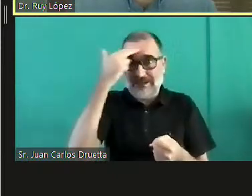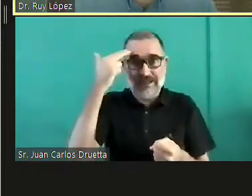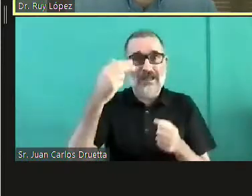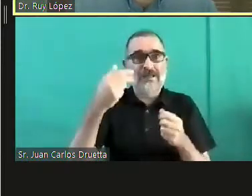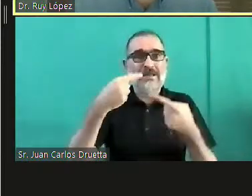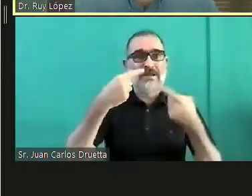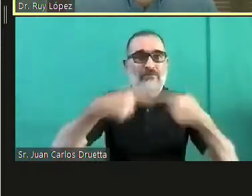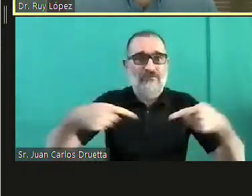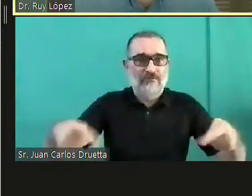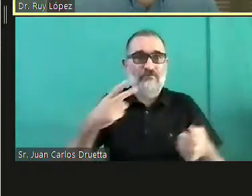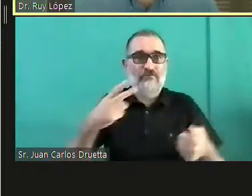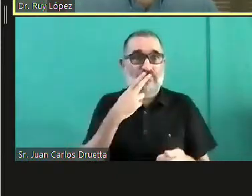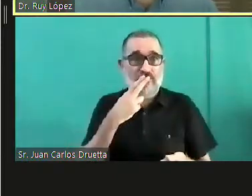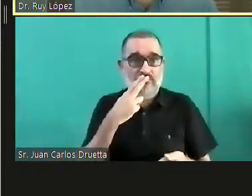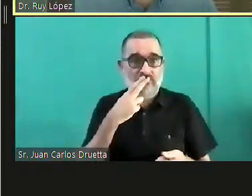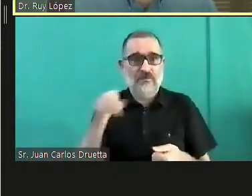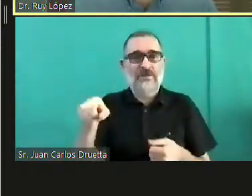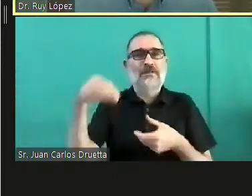increasing